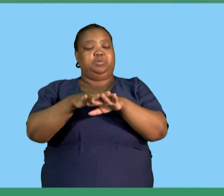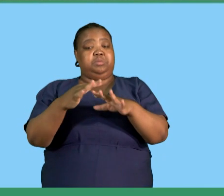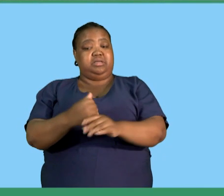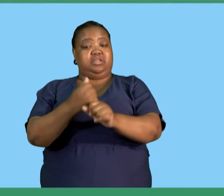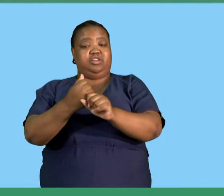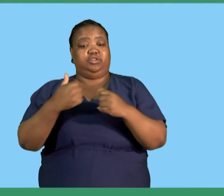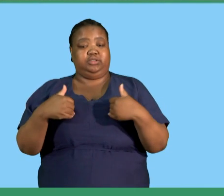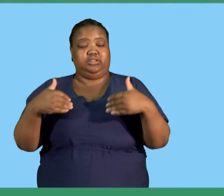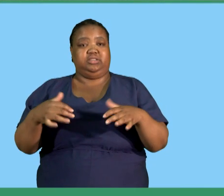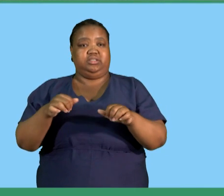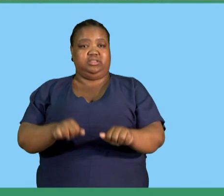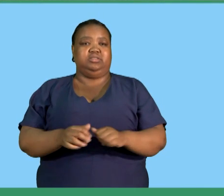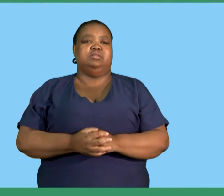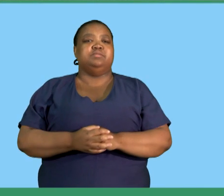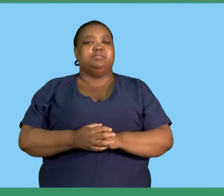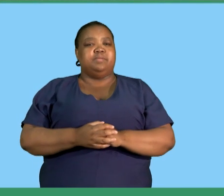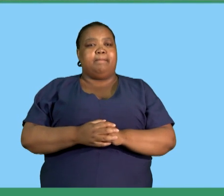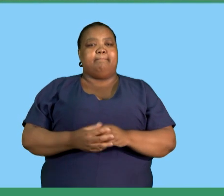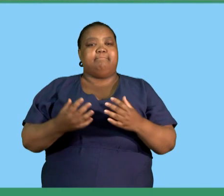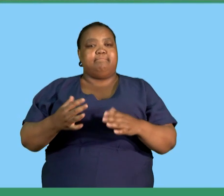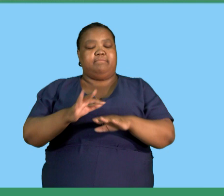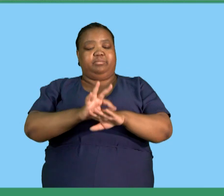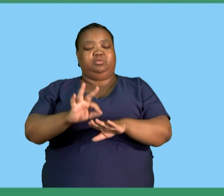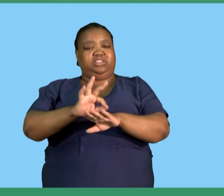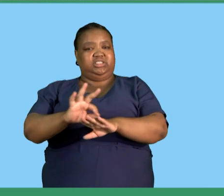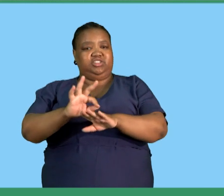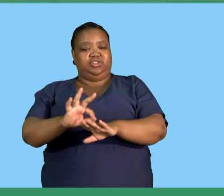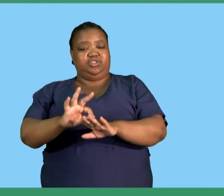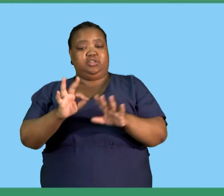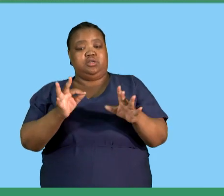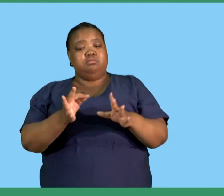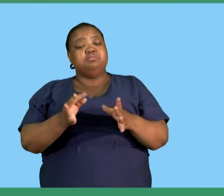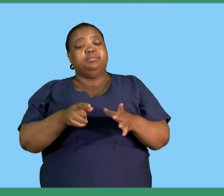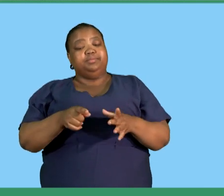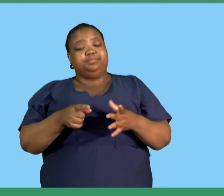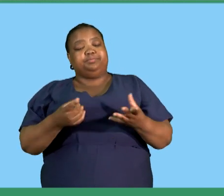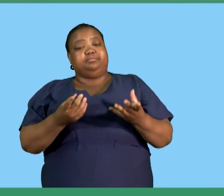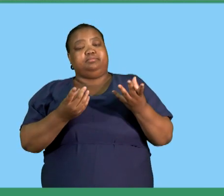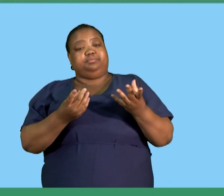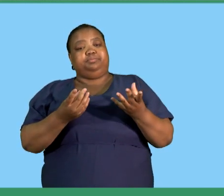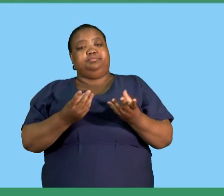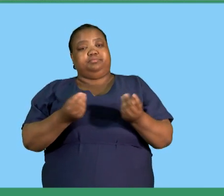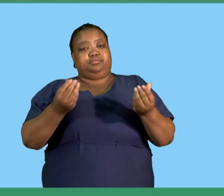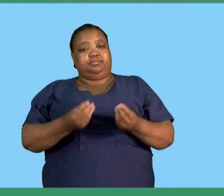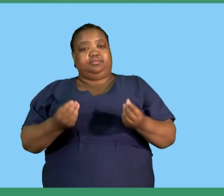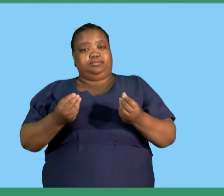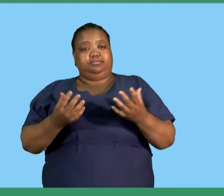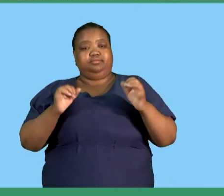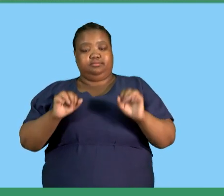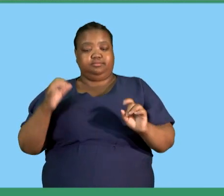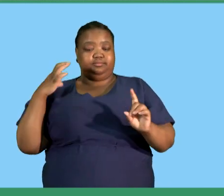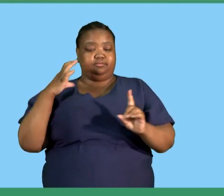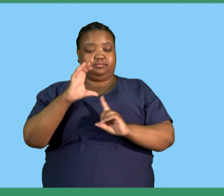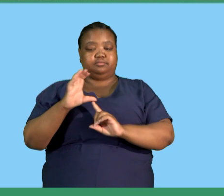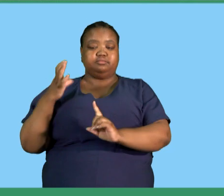it into action, remember. So you're going to carry out the planned action or the solutions, and then you communicate the